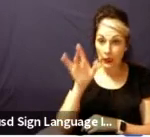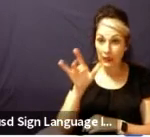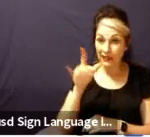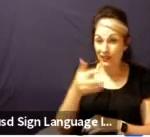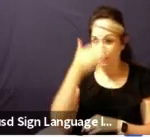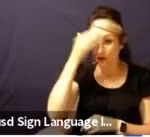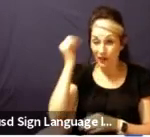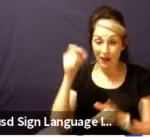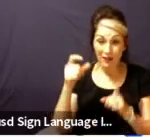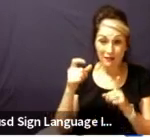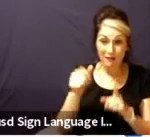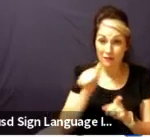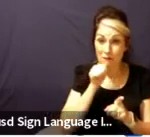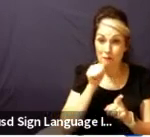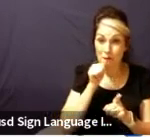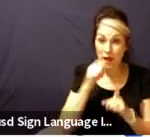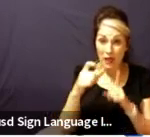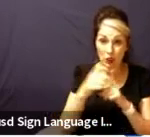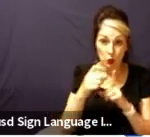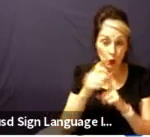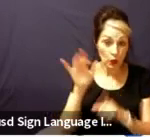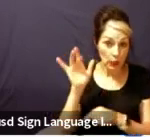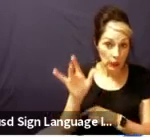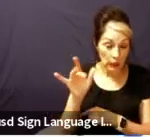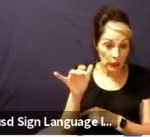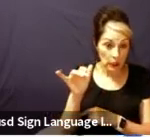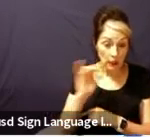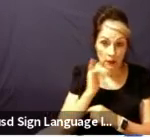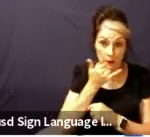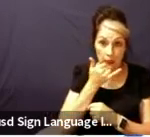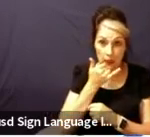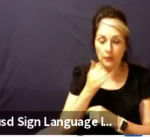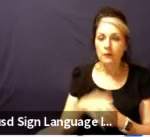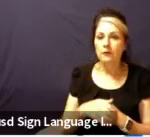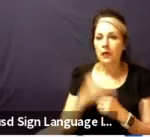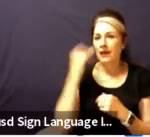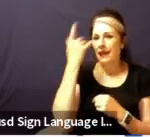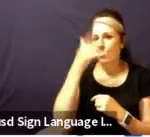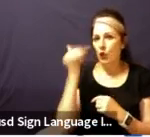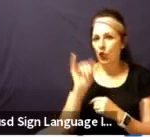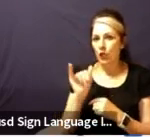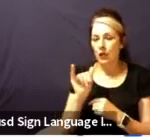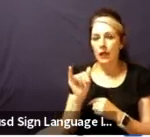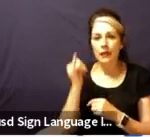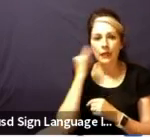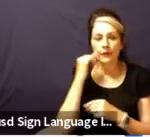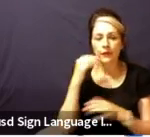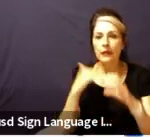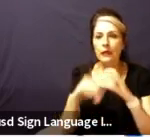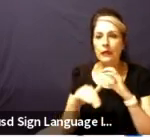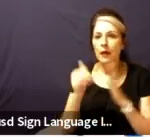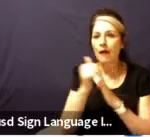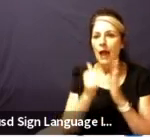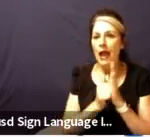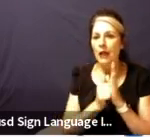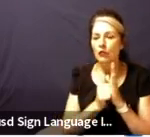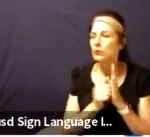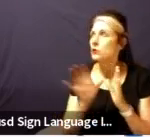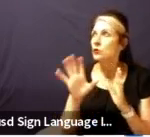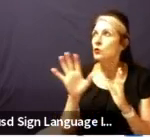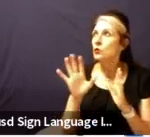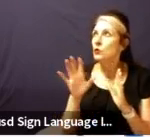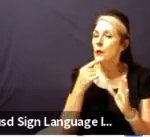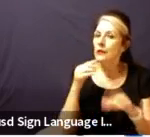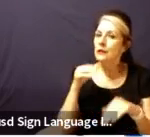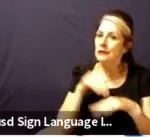forgot password link, this is what it would look like as far as the email address, or when it will send